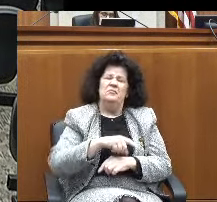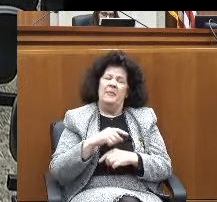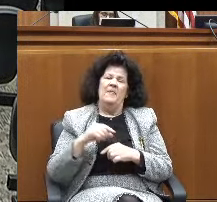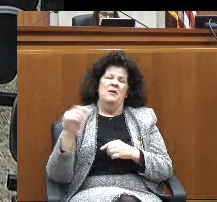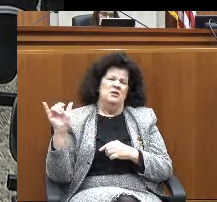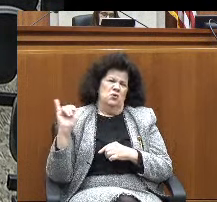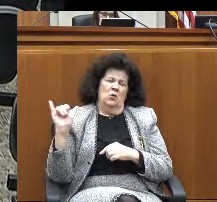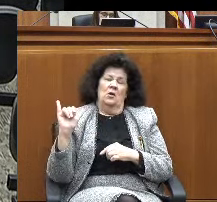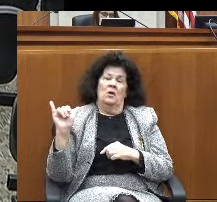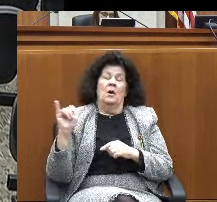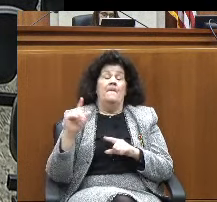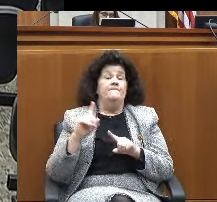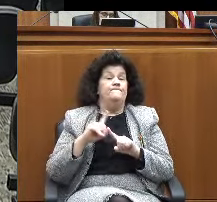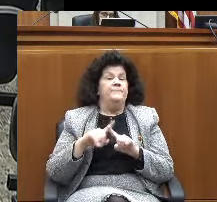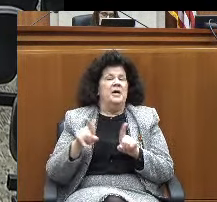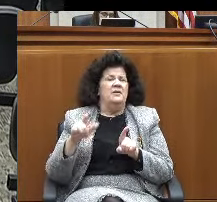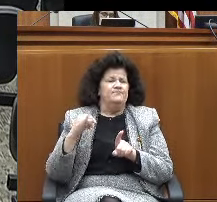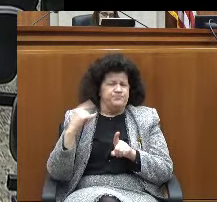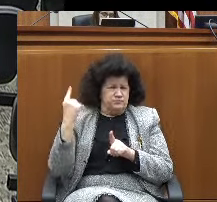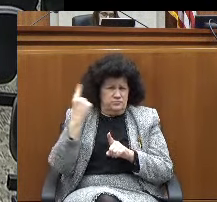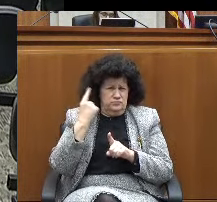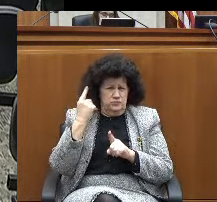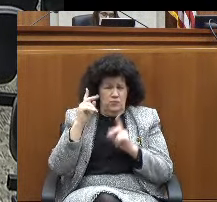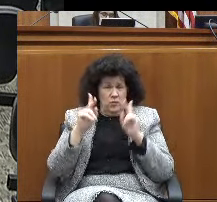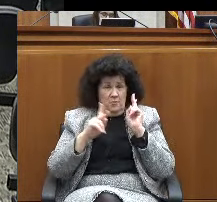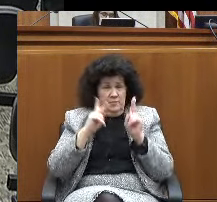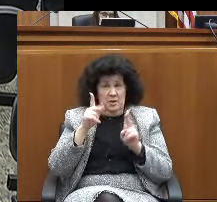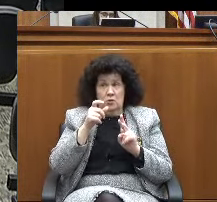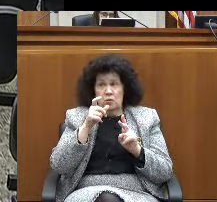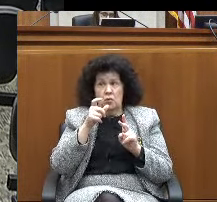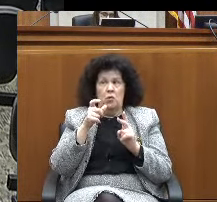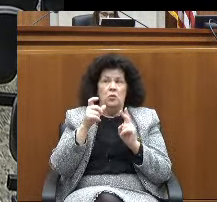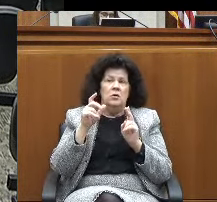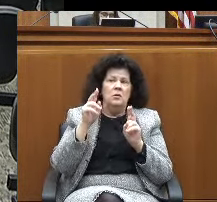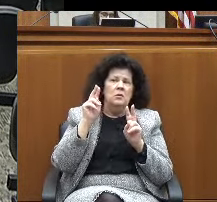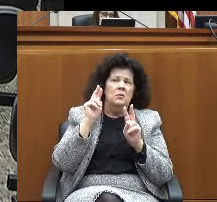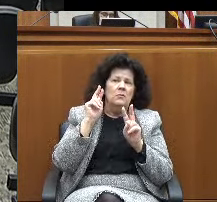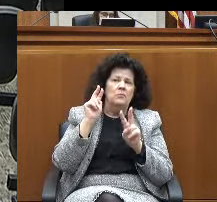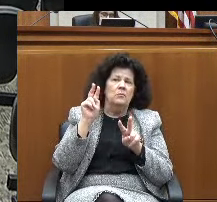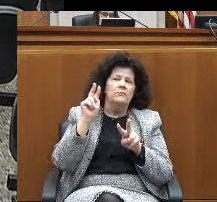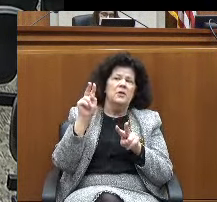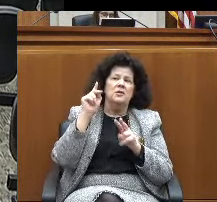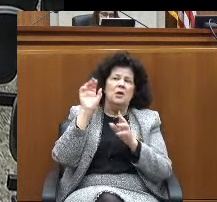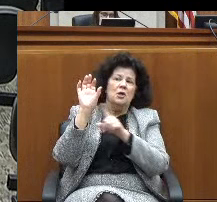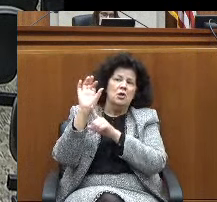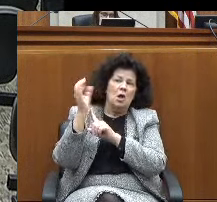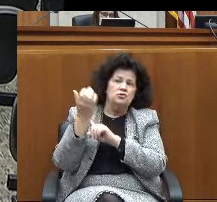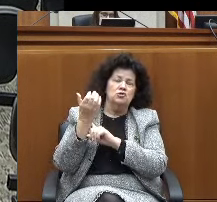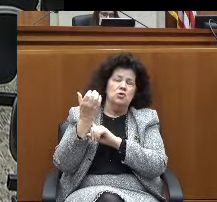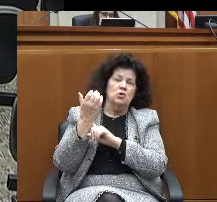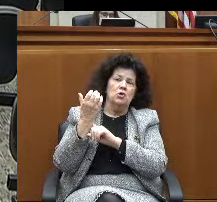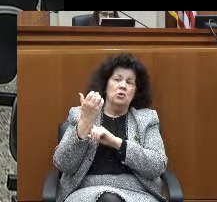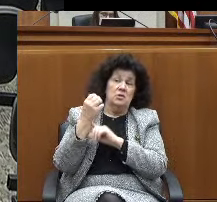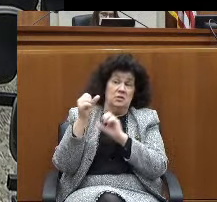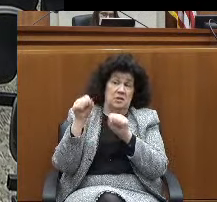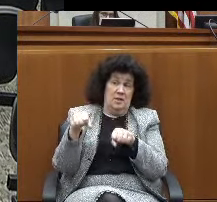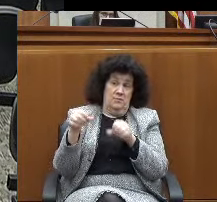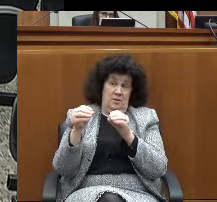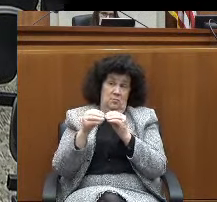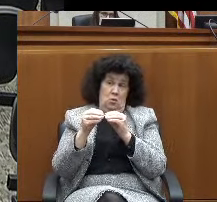reality. But I wonder if people paying attention to culture and climate have been able to be more